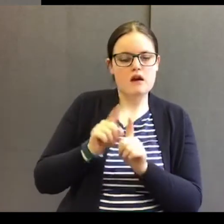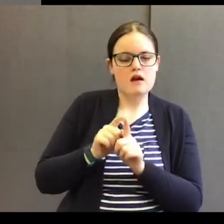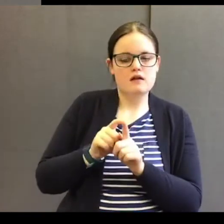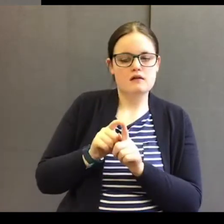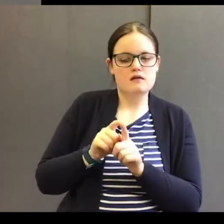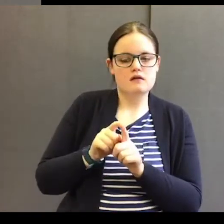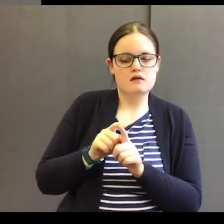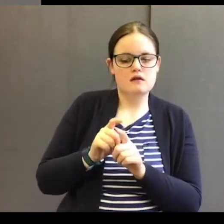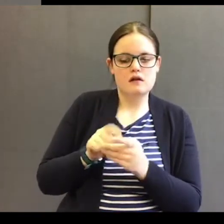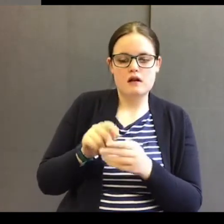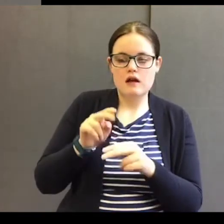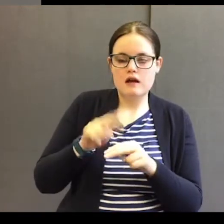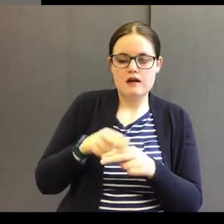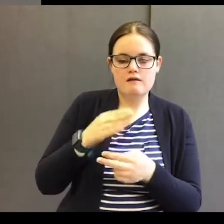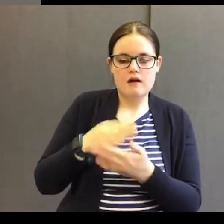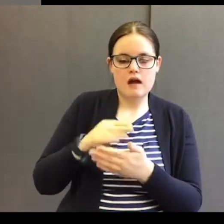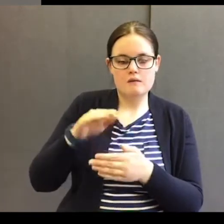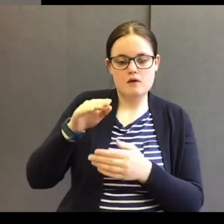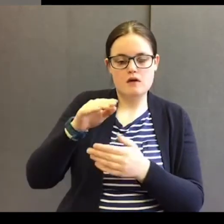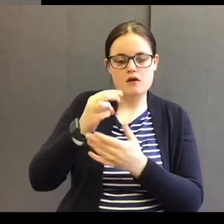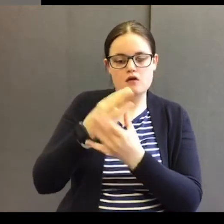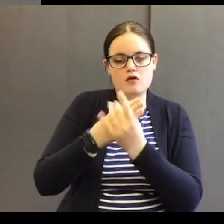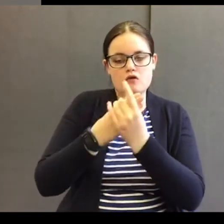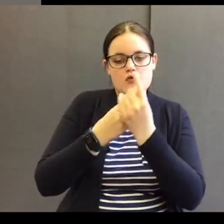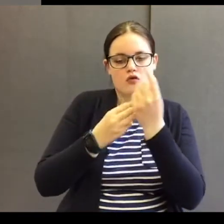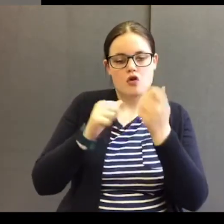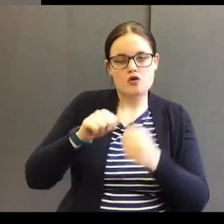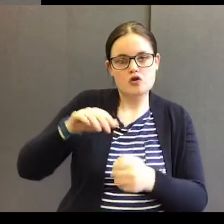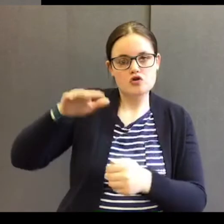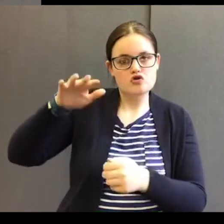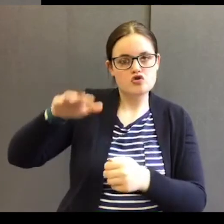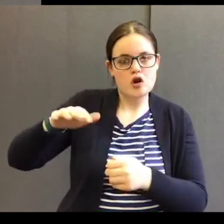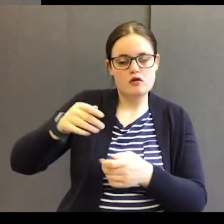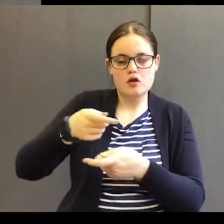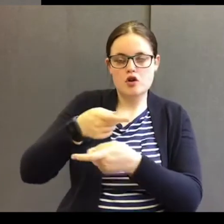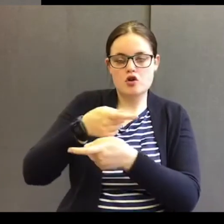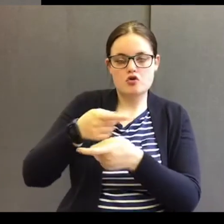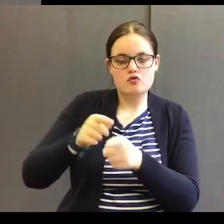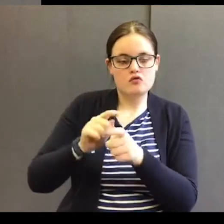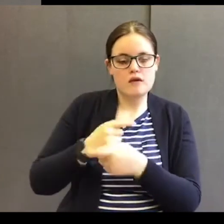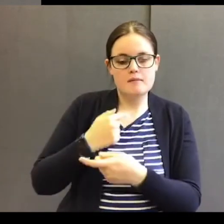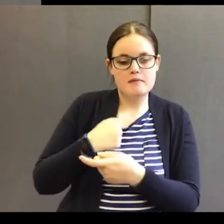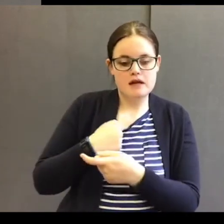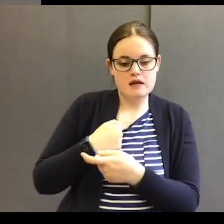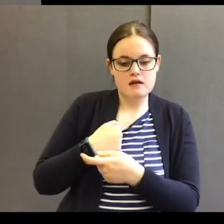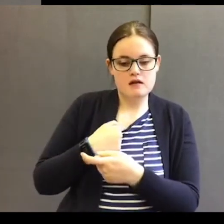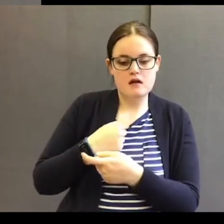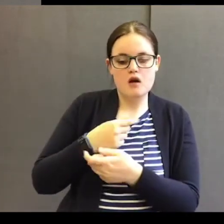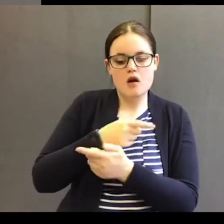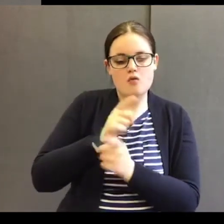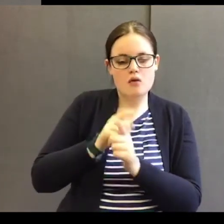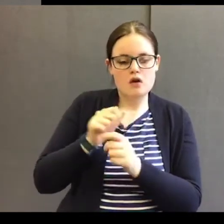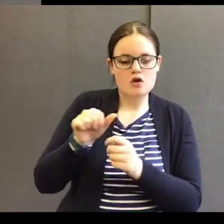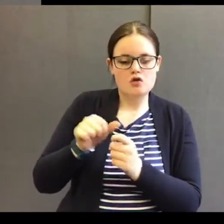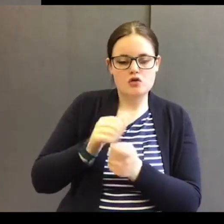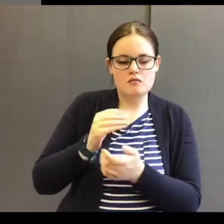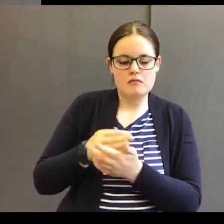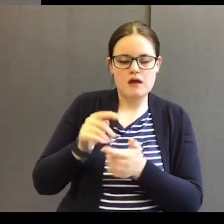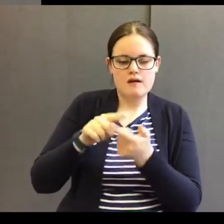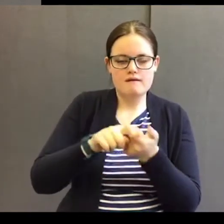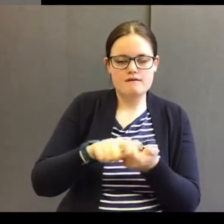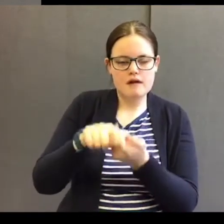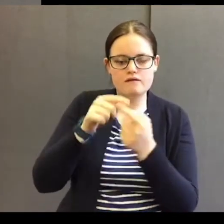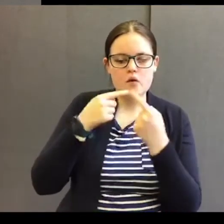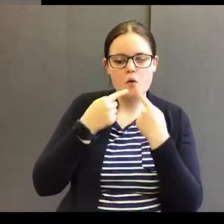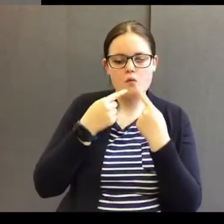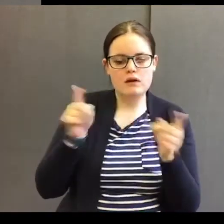the message for us is, if you are a child of God this morning, you and I, we are